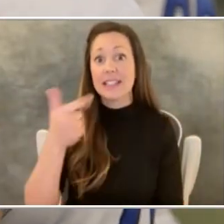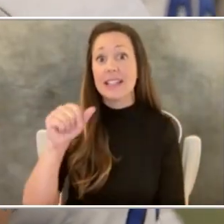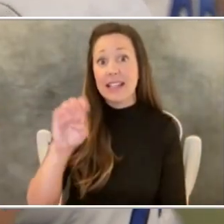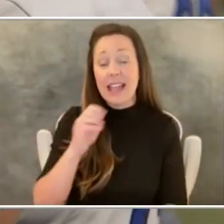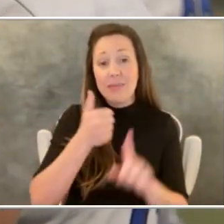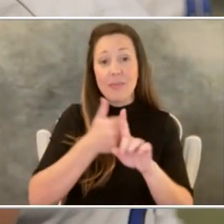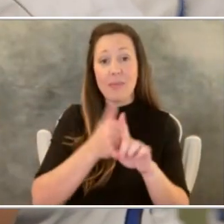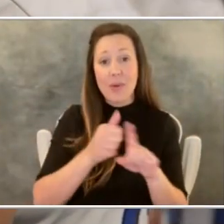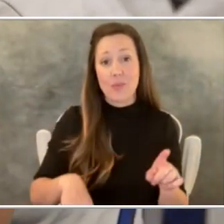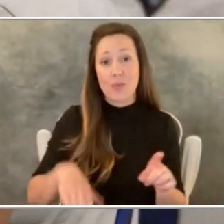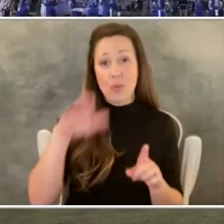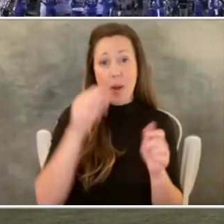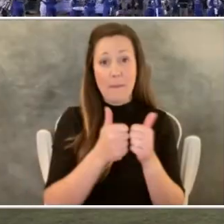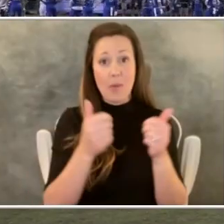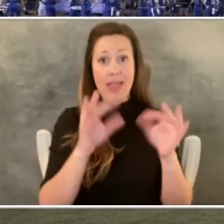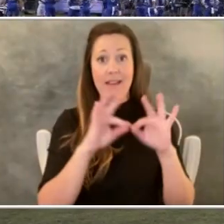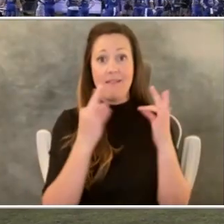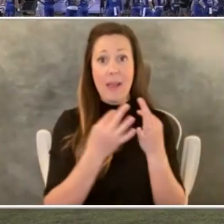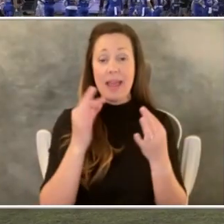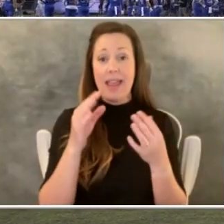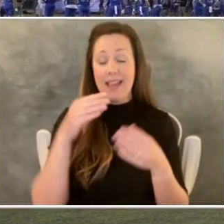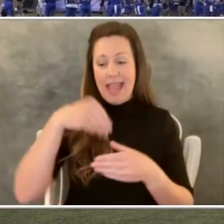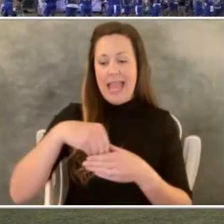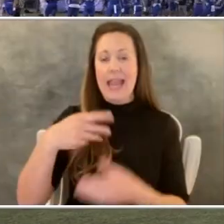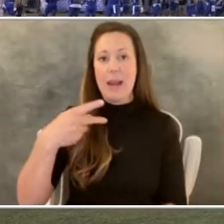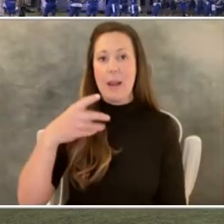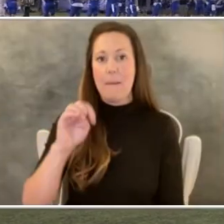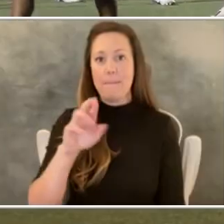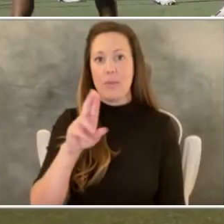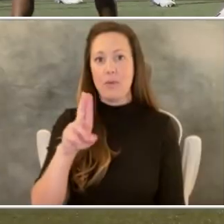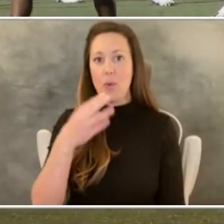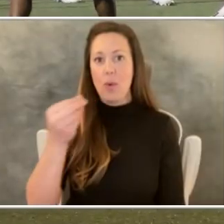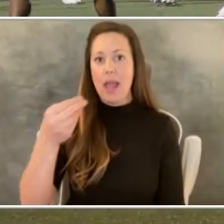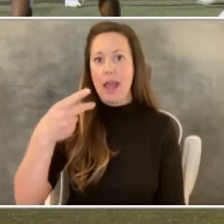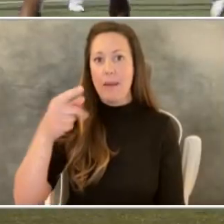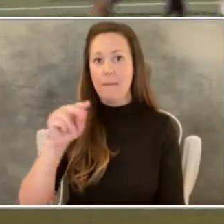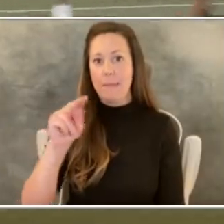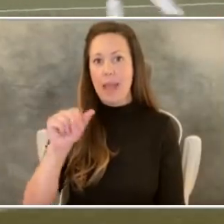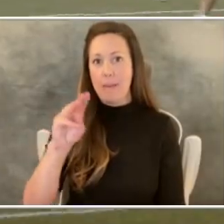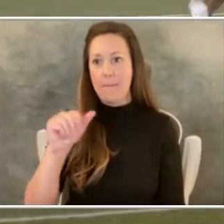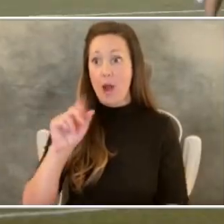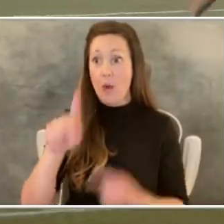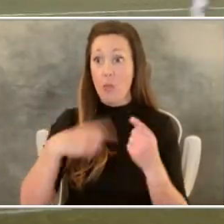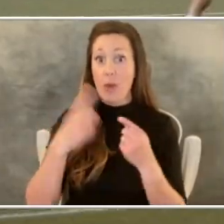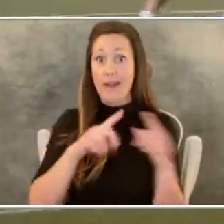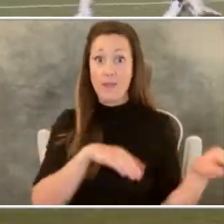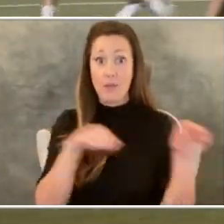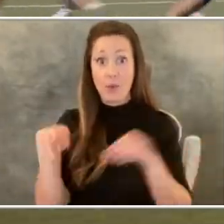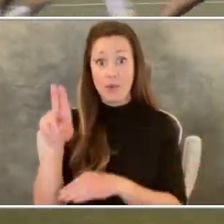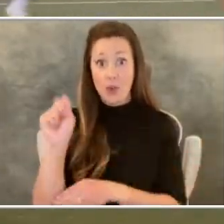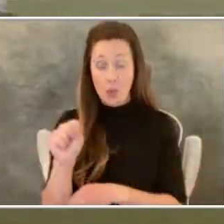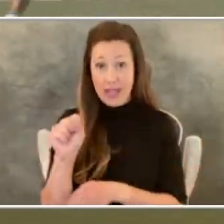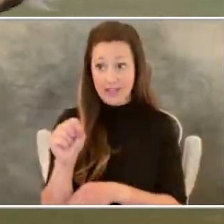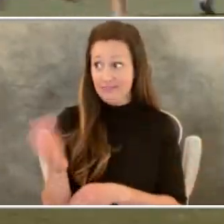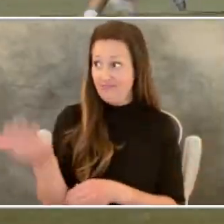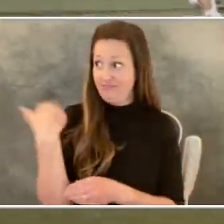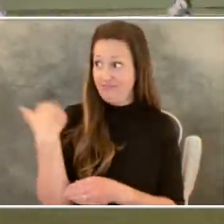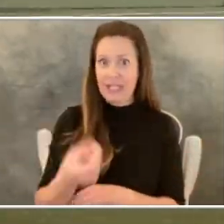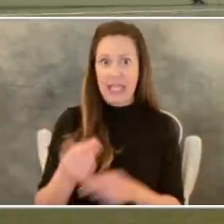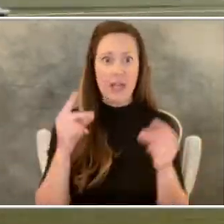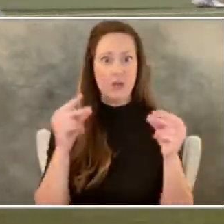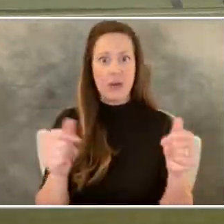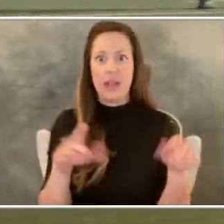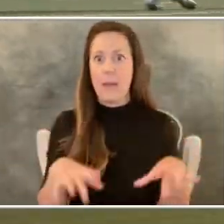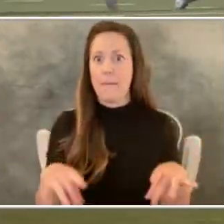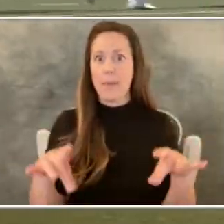in Peru and Panama, but when he came to the United States a few years ago, he quickly learned the language and a love of